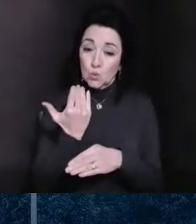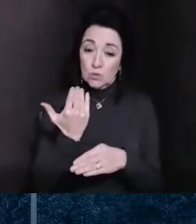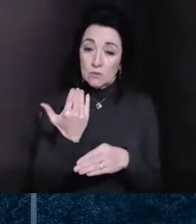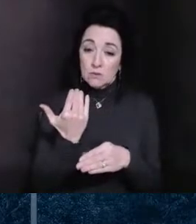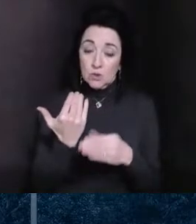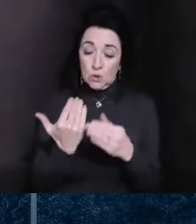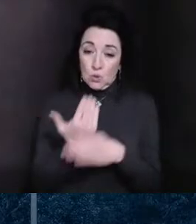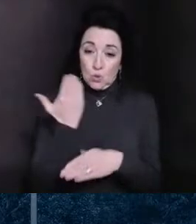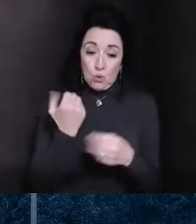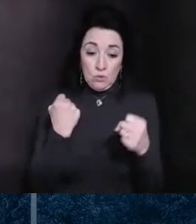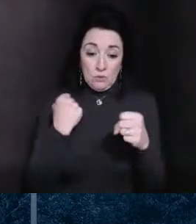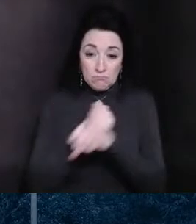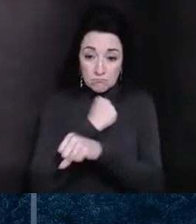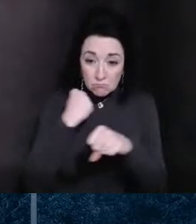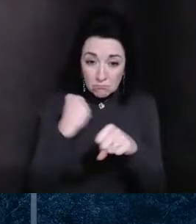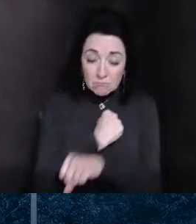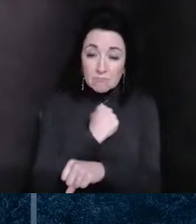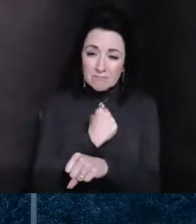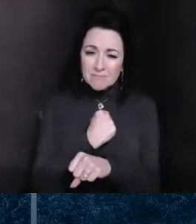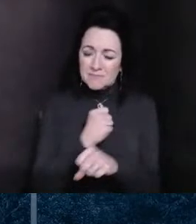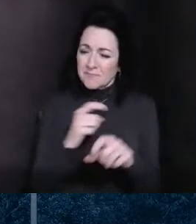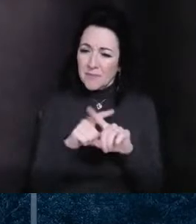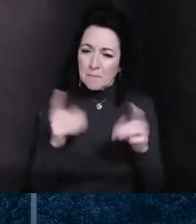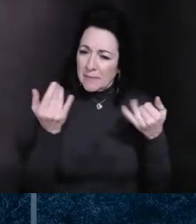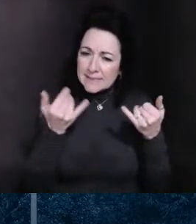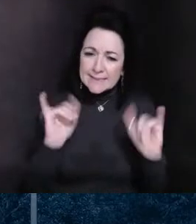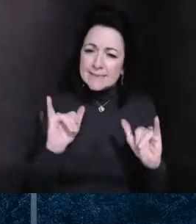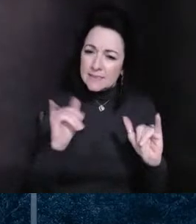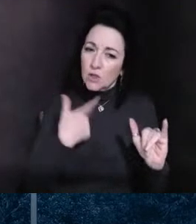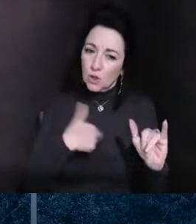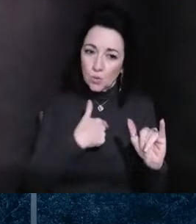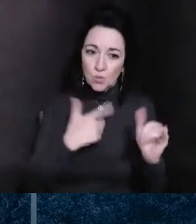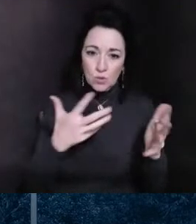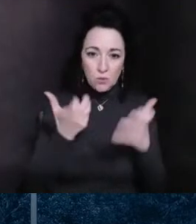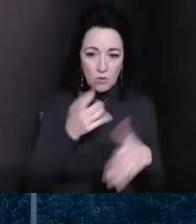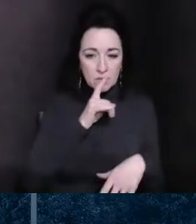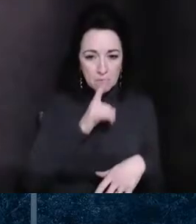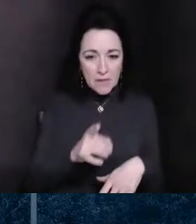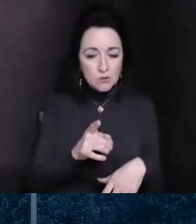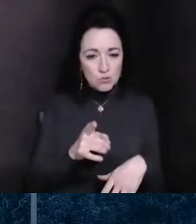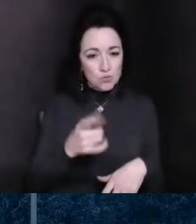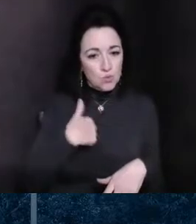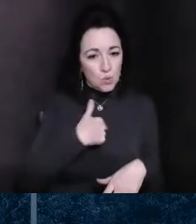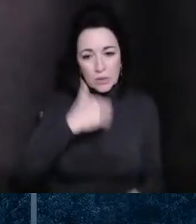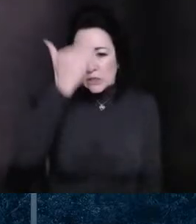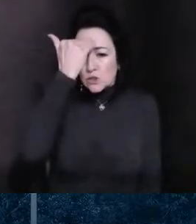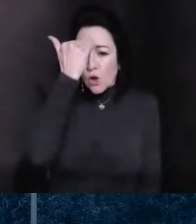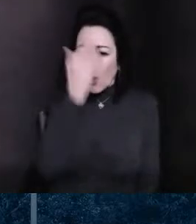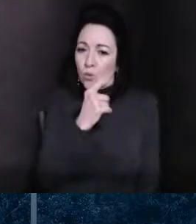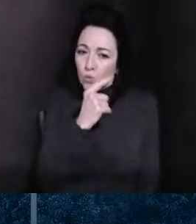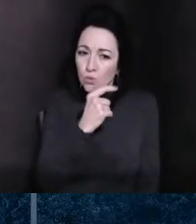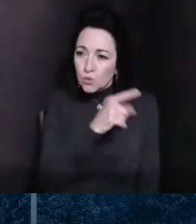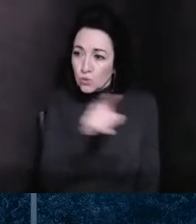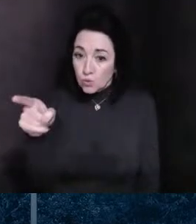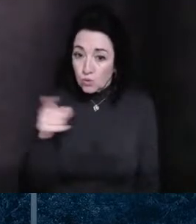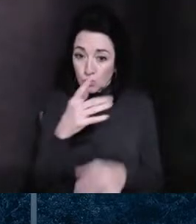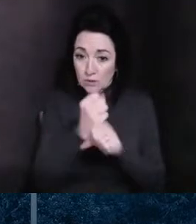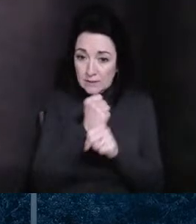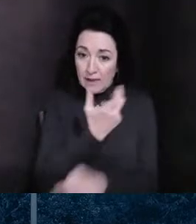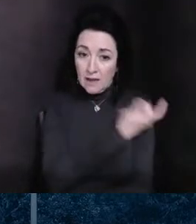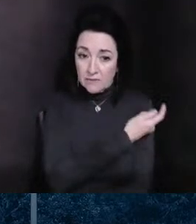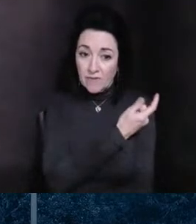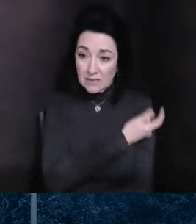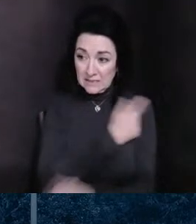put into vaccine forms. Nonetheless, we want to drive that number down quickly, and this is really important to our governor, who will